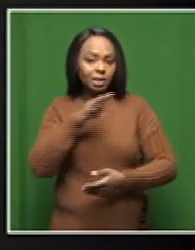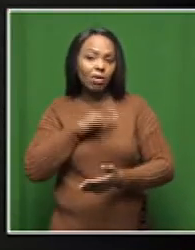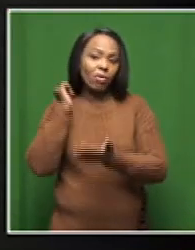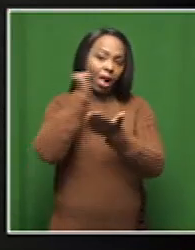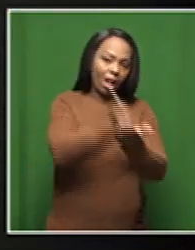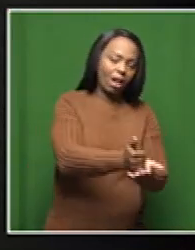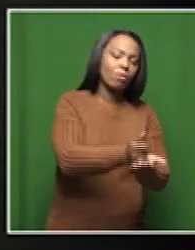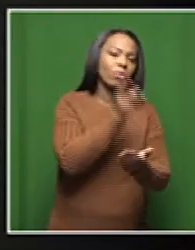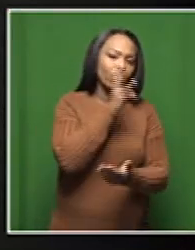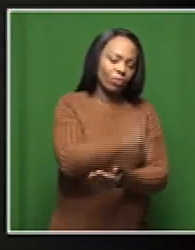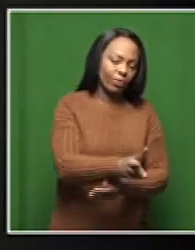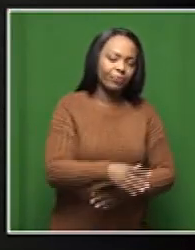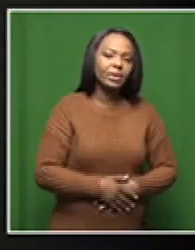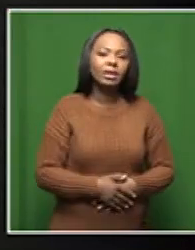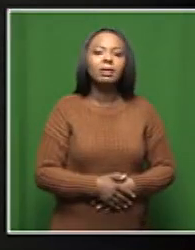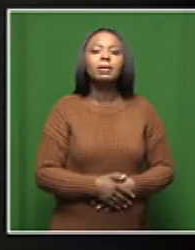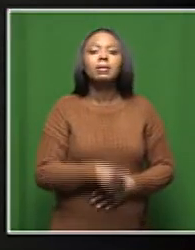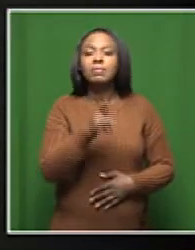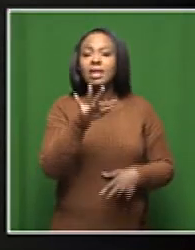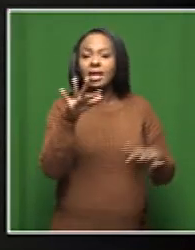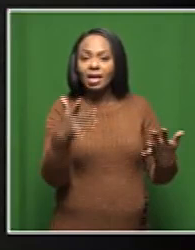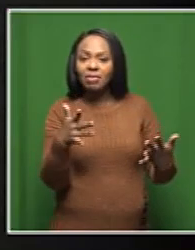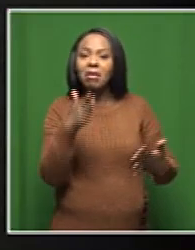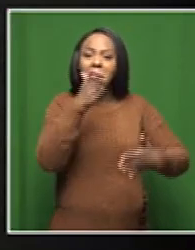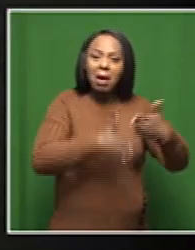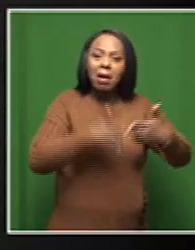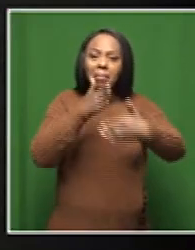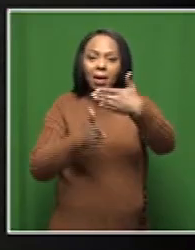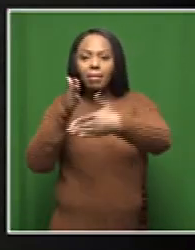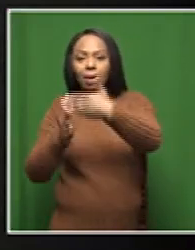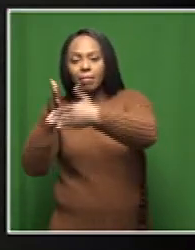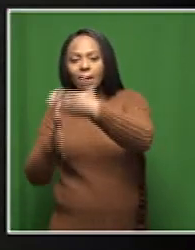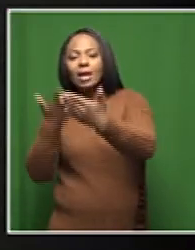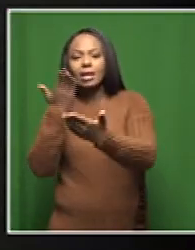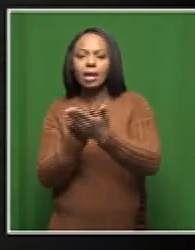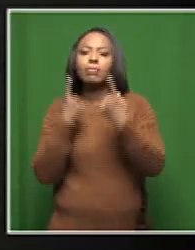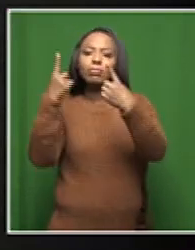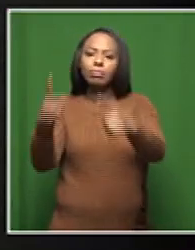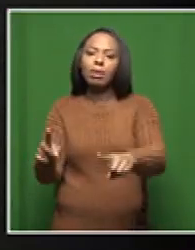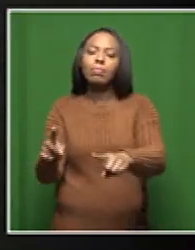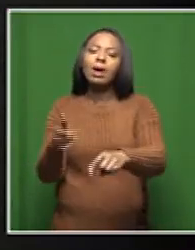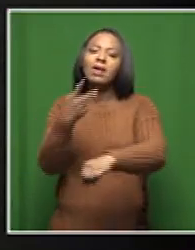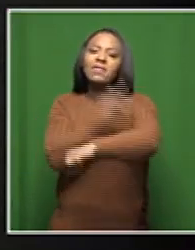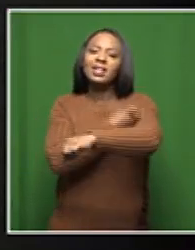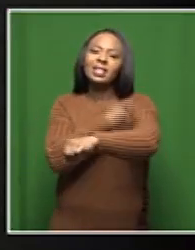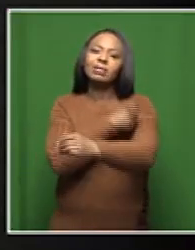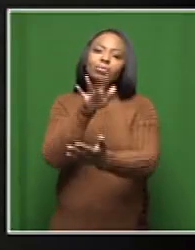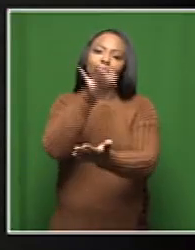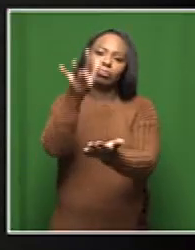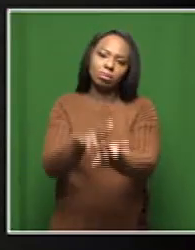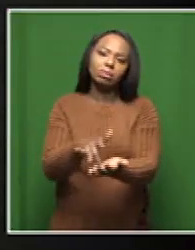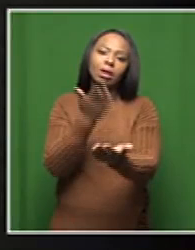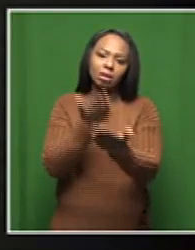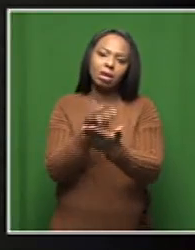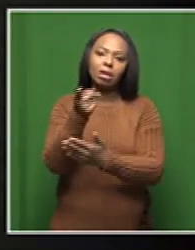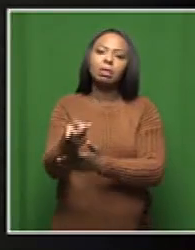regard. And if all of that is not possible, you could also go into a vaccination center and get registered. And you also, I think, heard in the